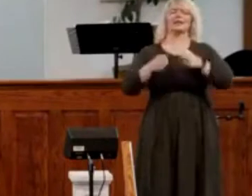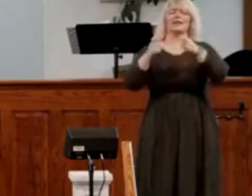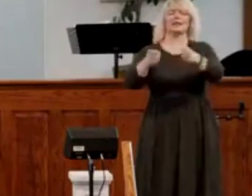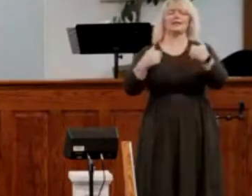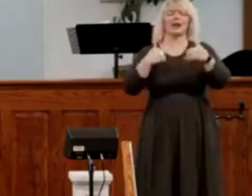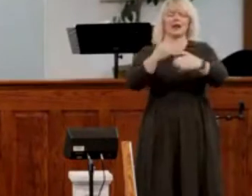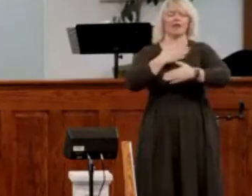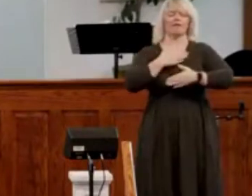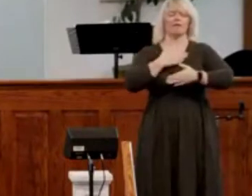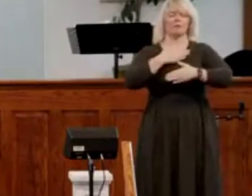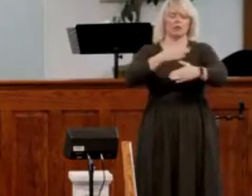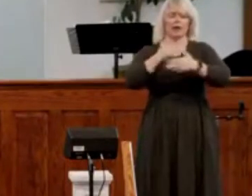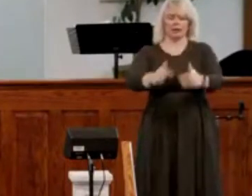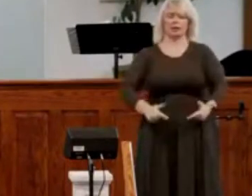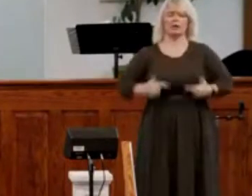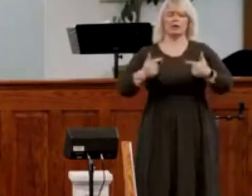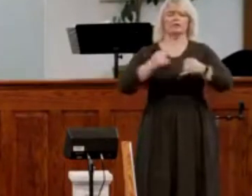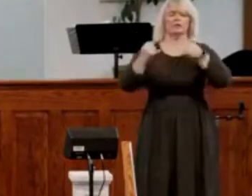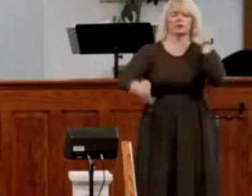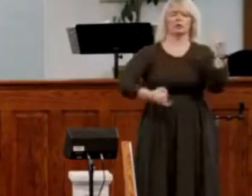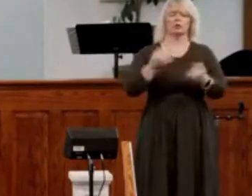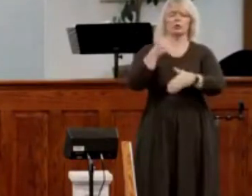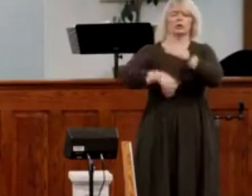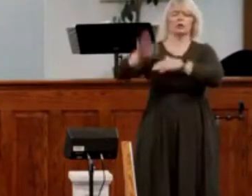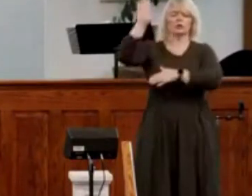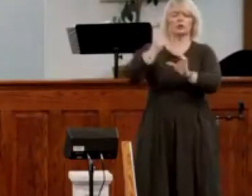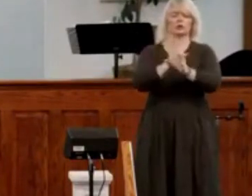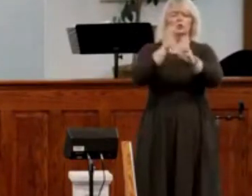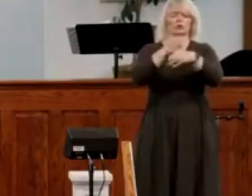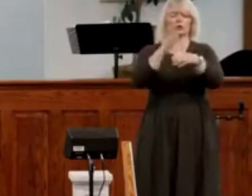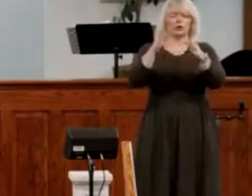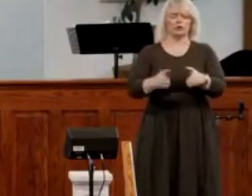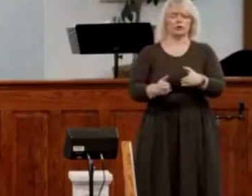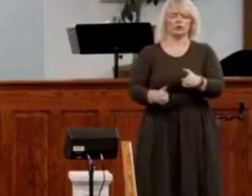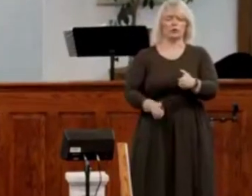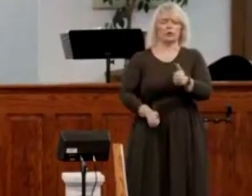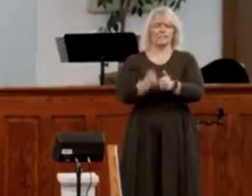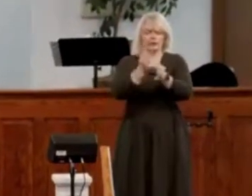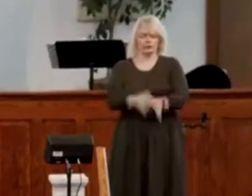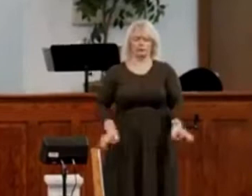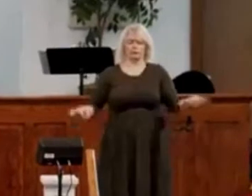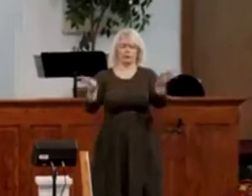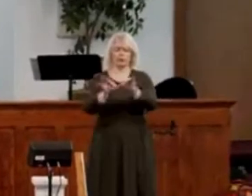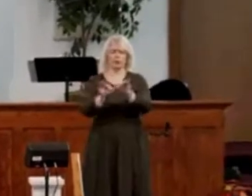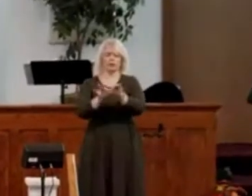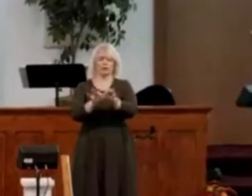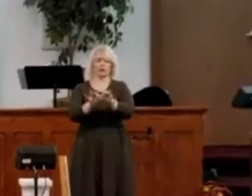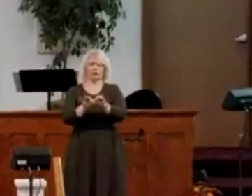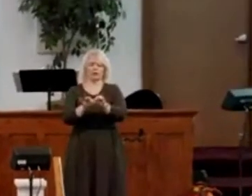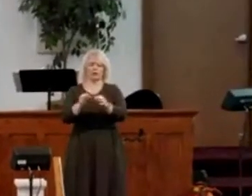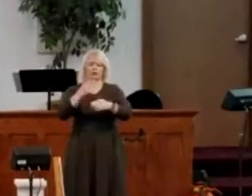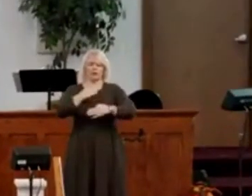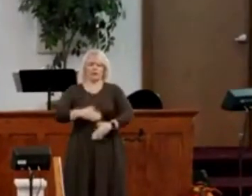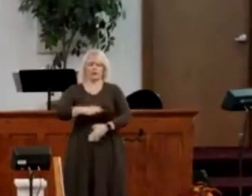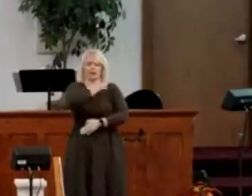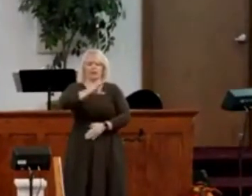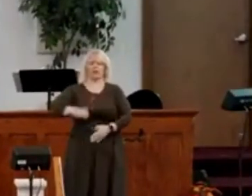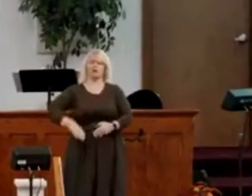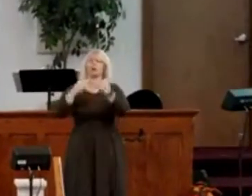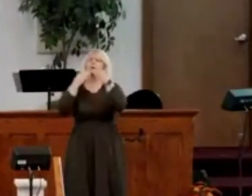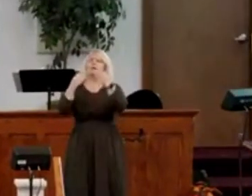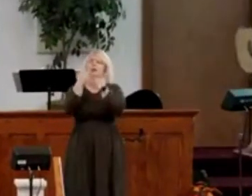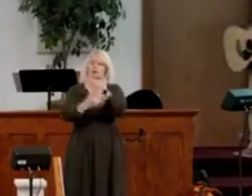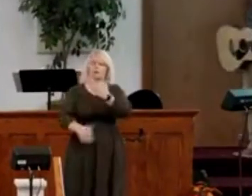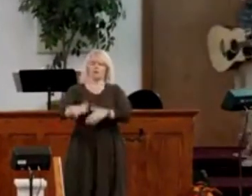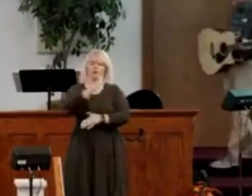breath today, to enjoy it in your creation, and most importantly in your body, the body of Christ. Thank you for the blood of Jesus that